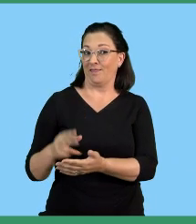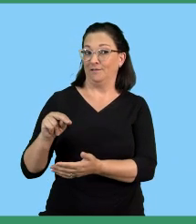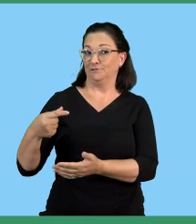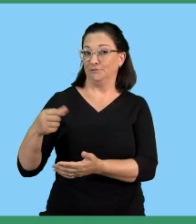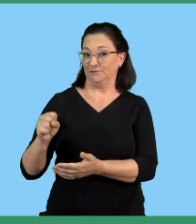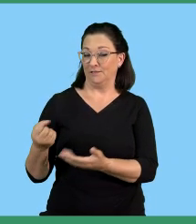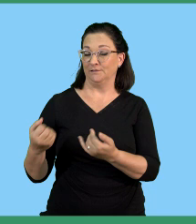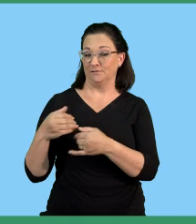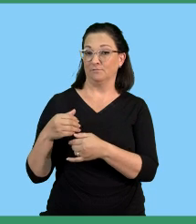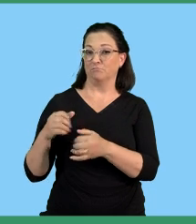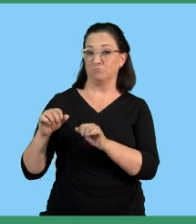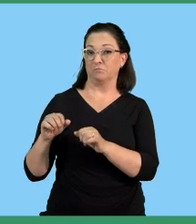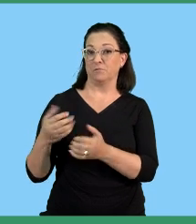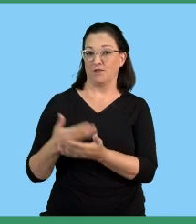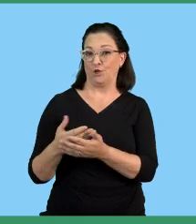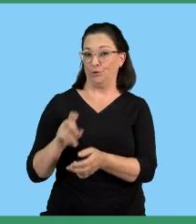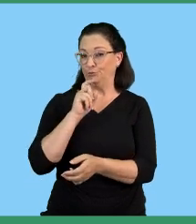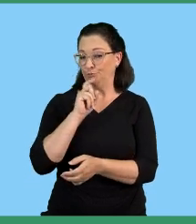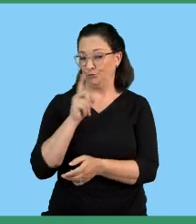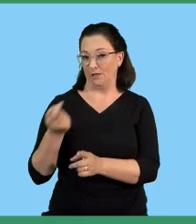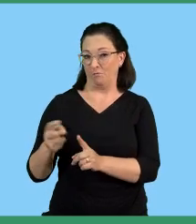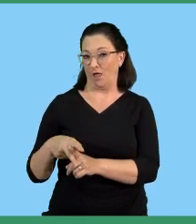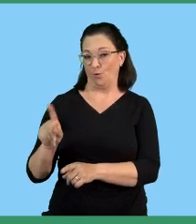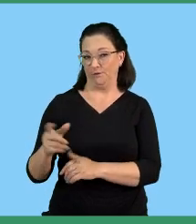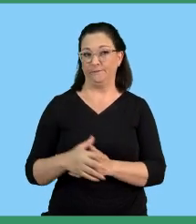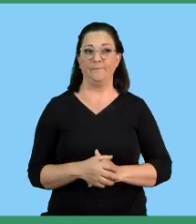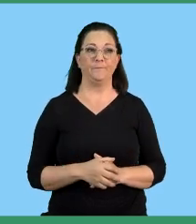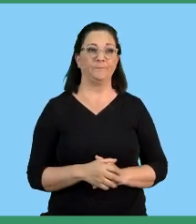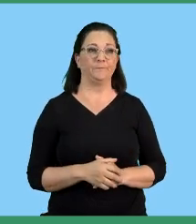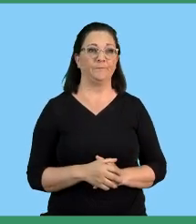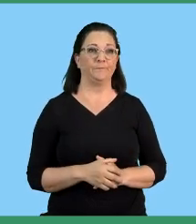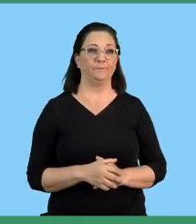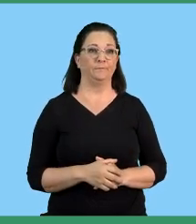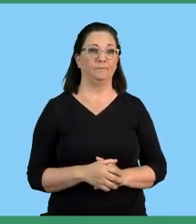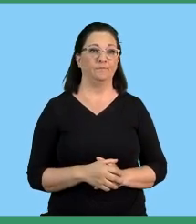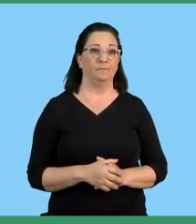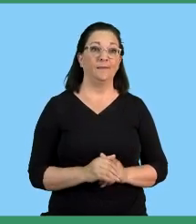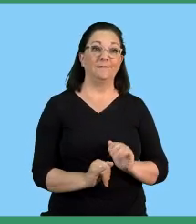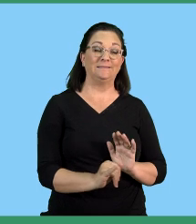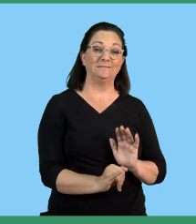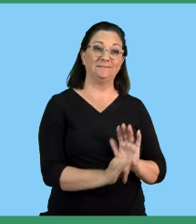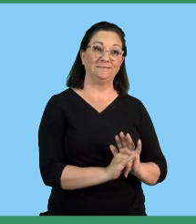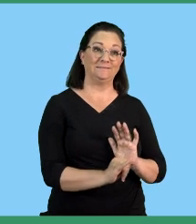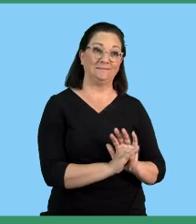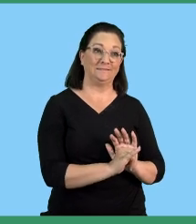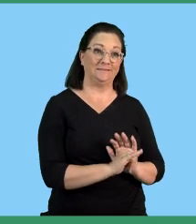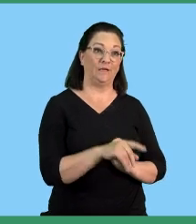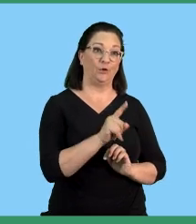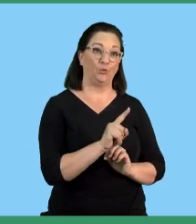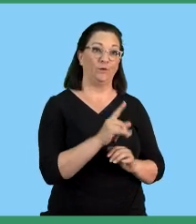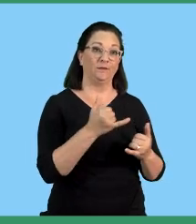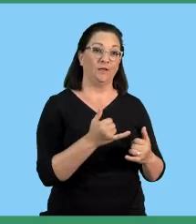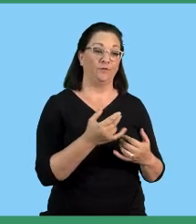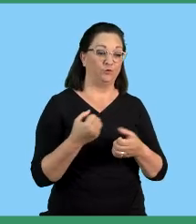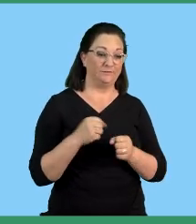by NGS. All right, let's carry on. So here it says, identify the type